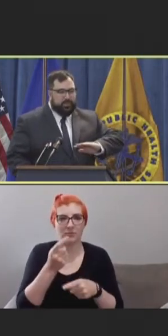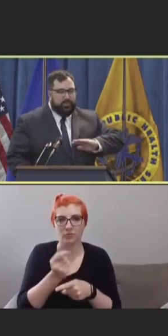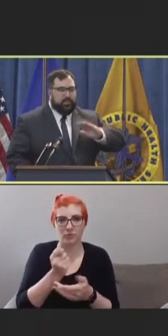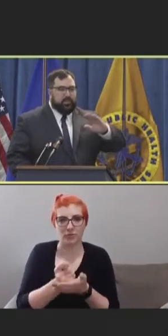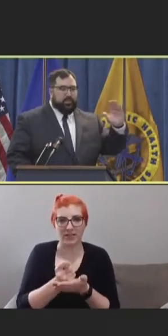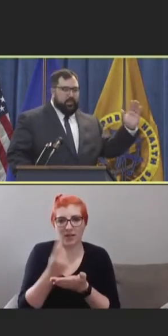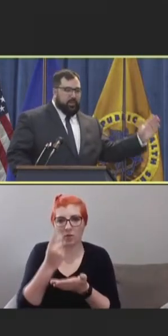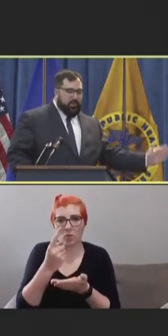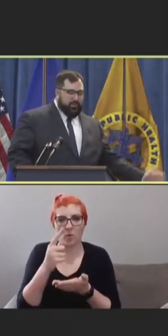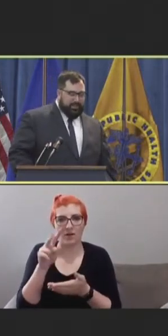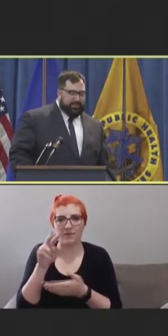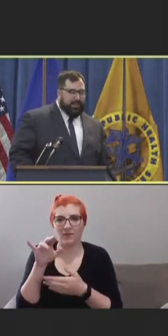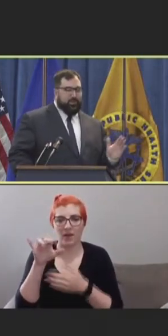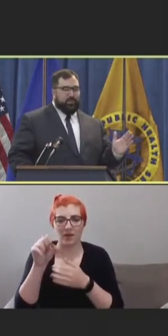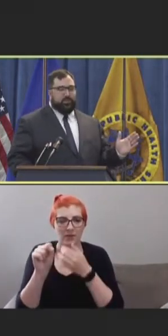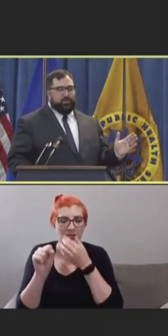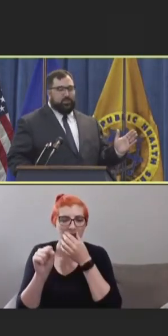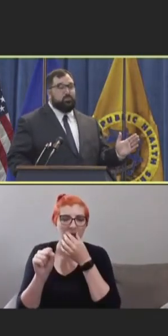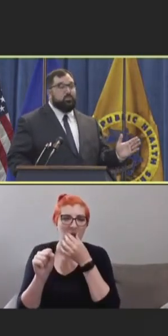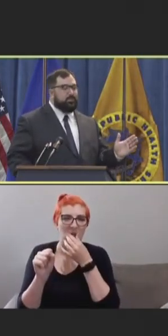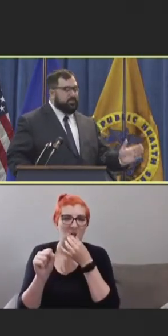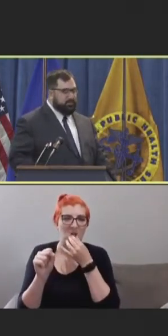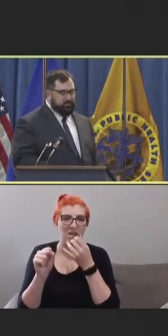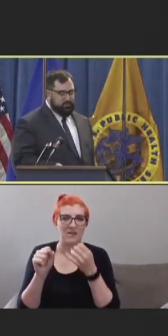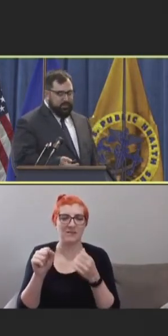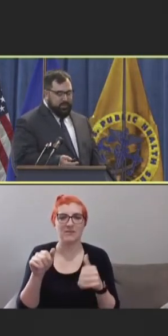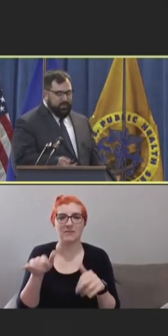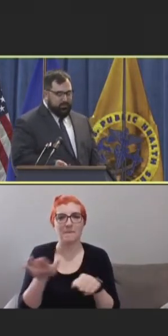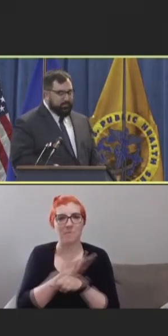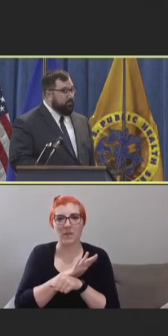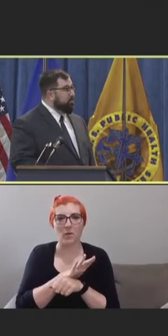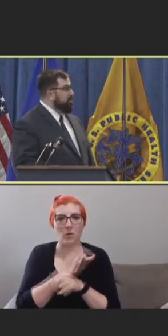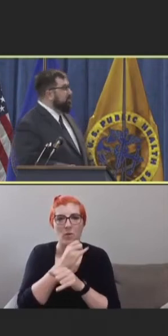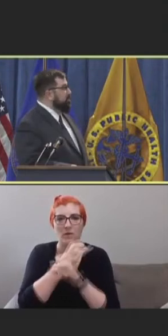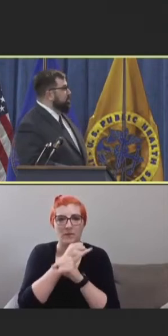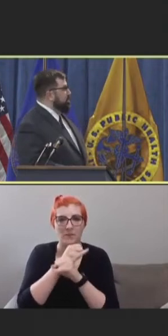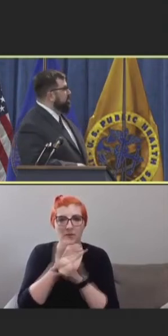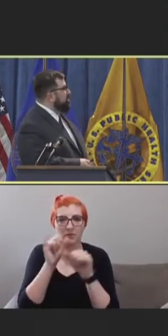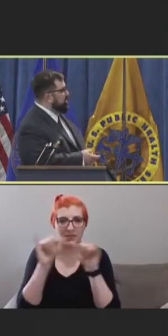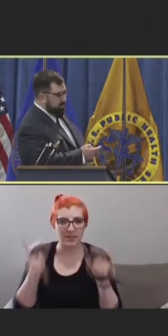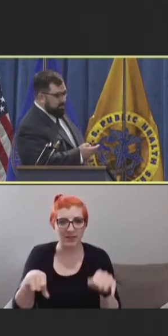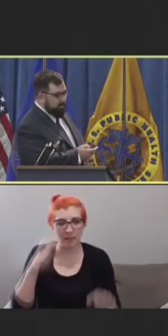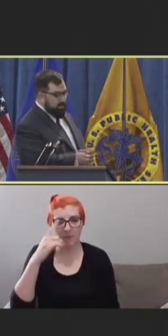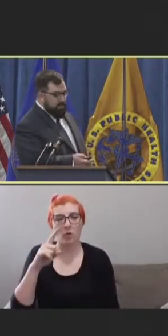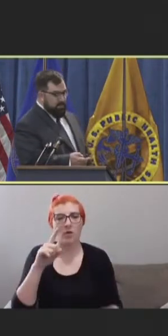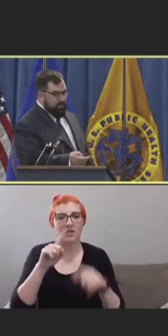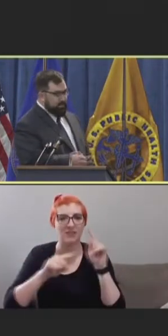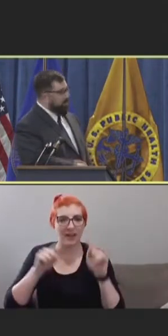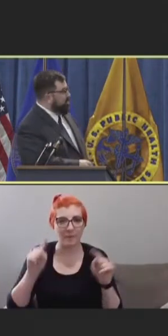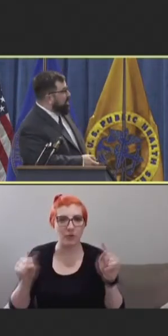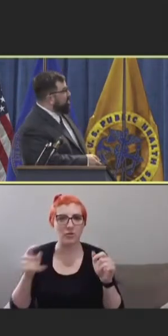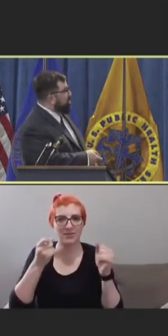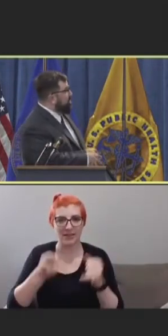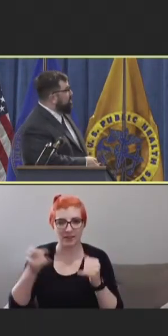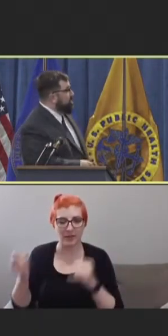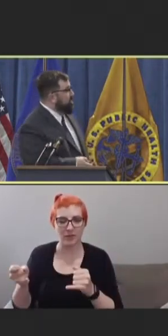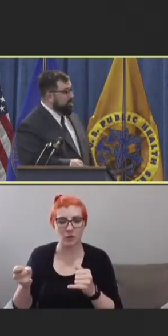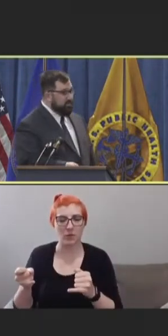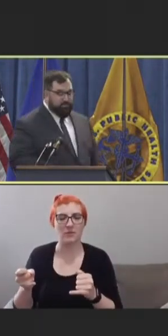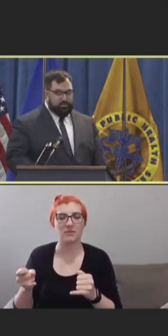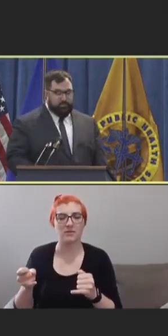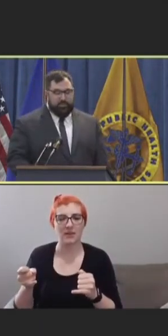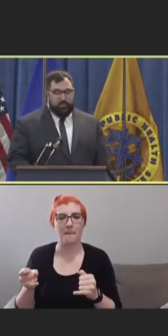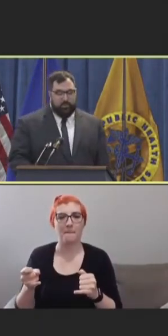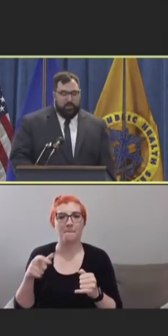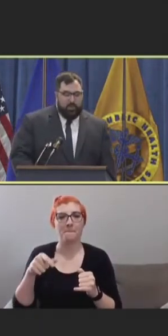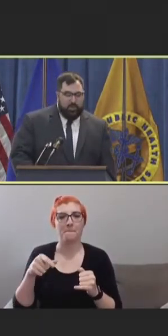treating the entire immune system of diverse individuals. And as talked about, these are just some of the